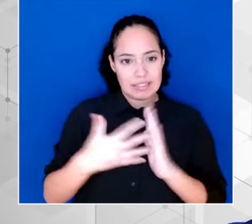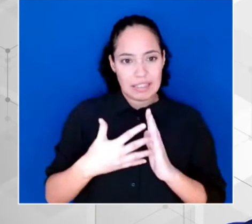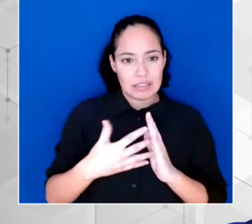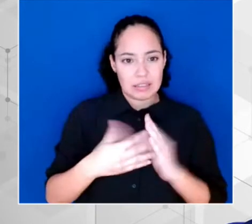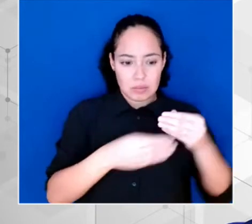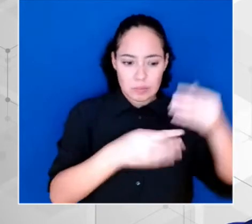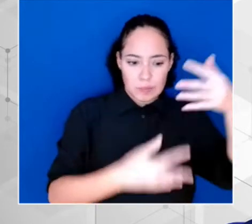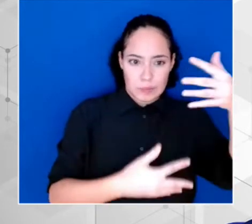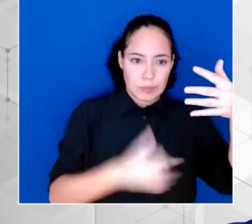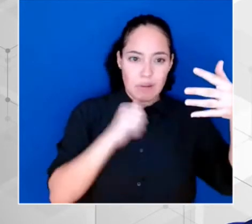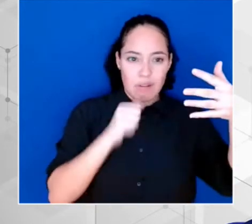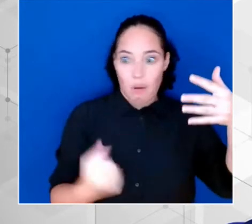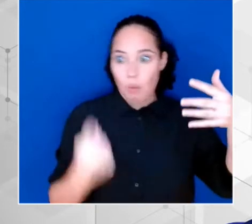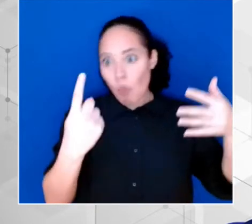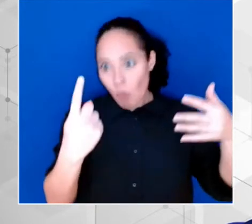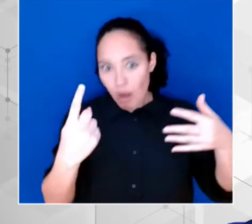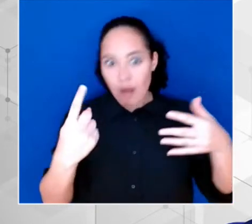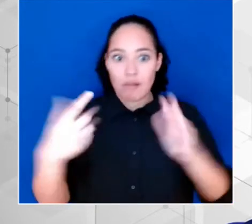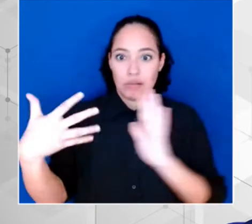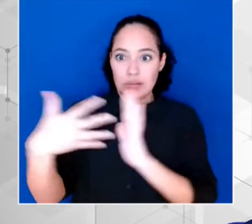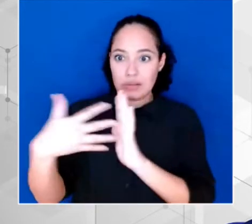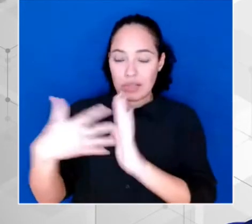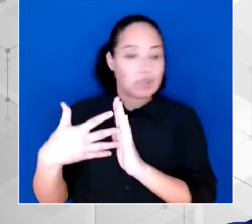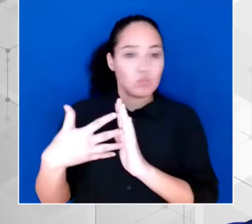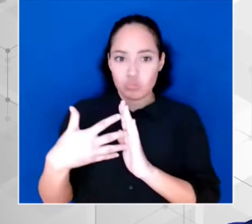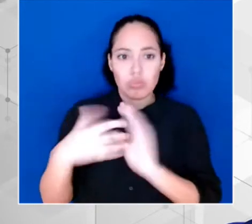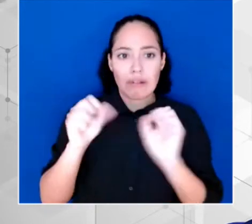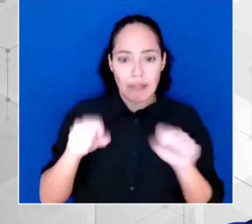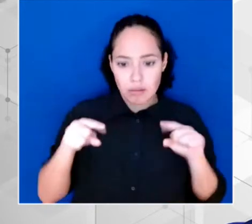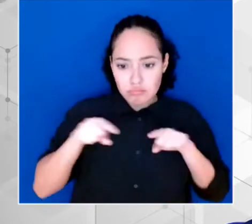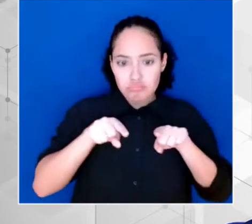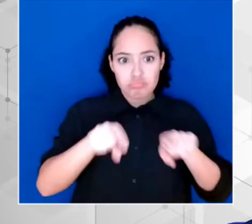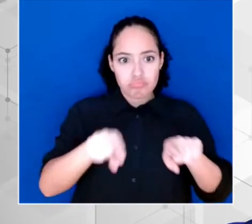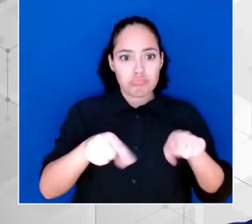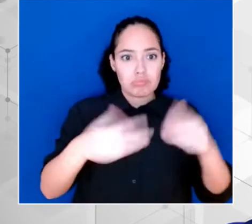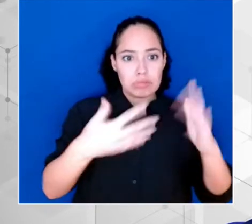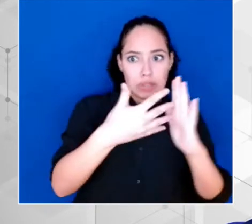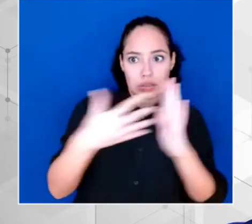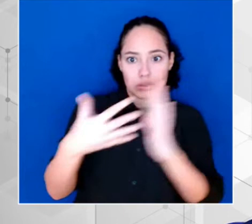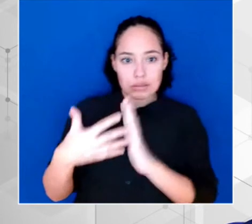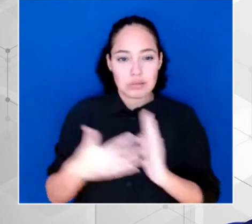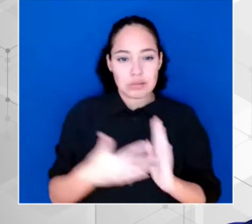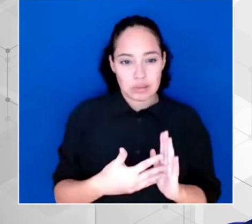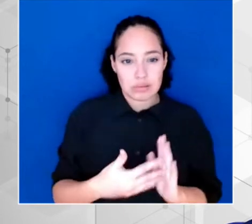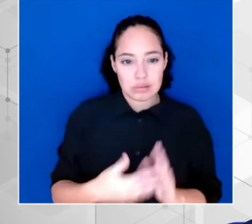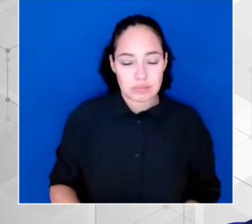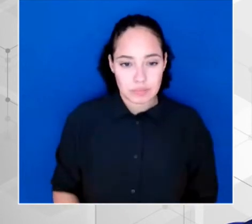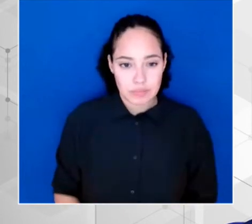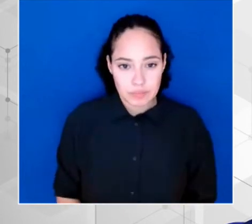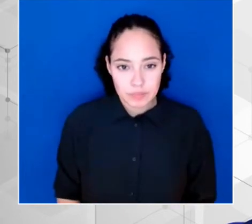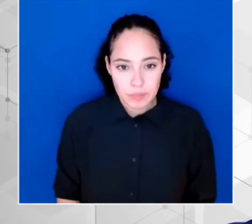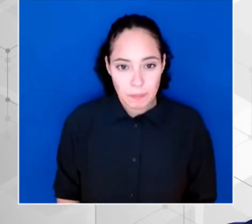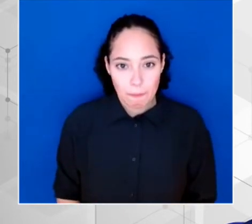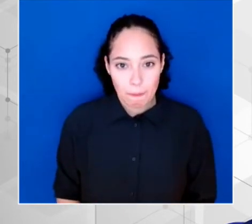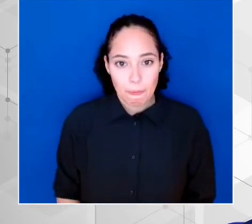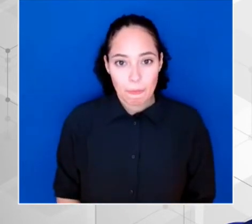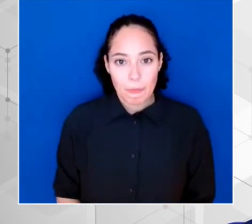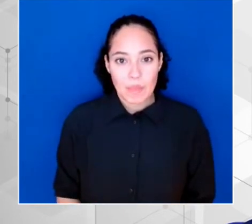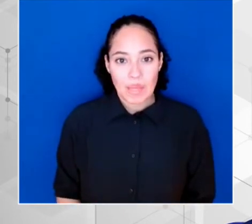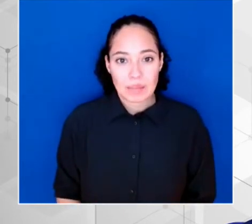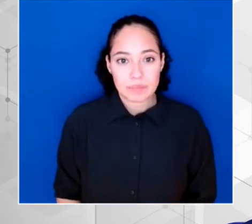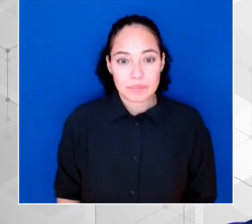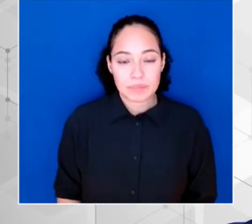need to run p11y -ci. Is gonna look for the,